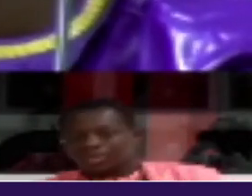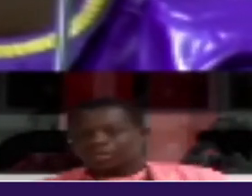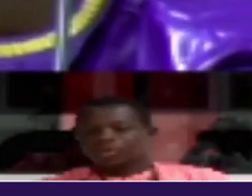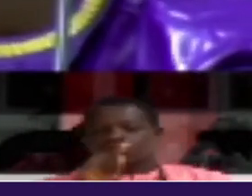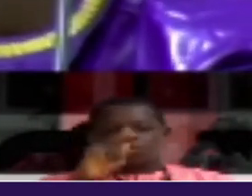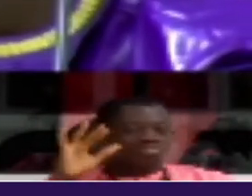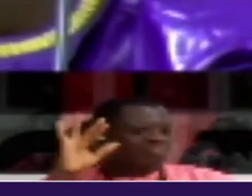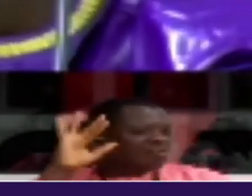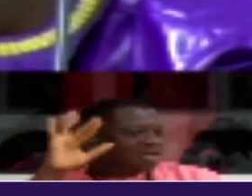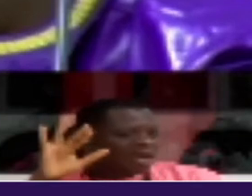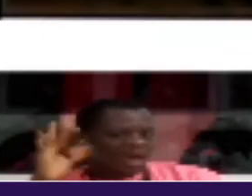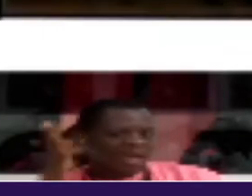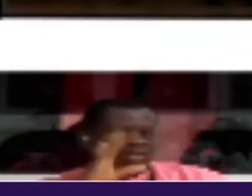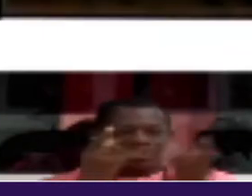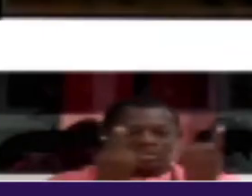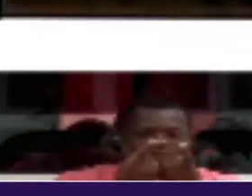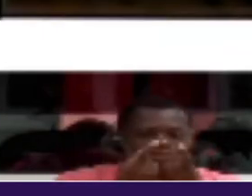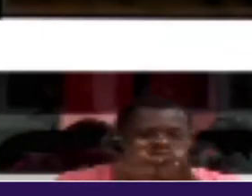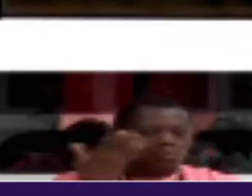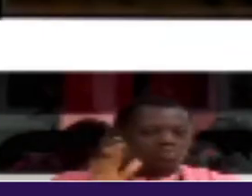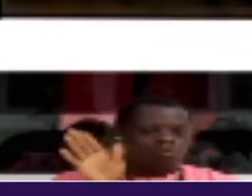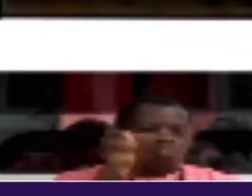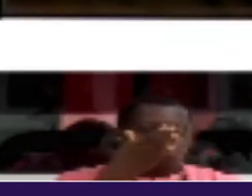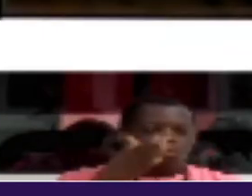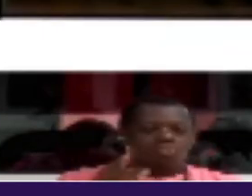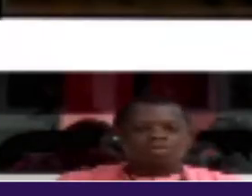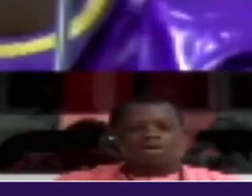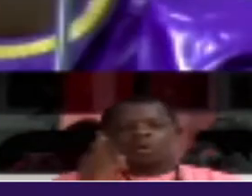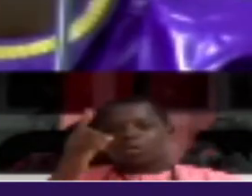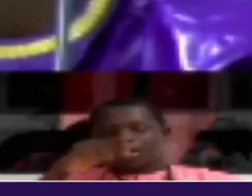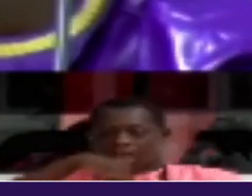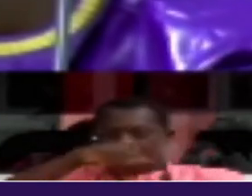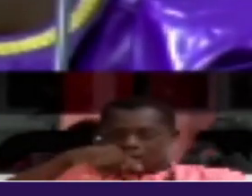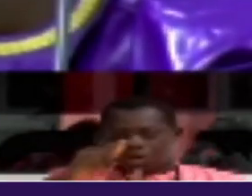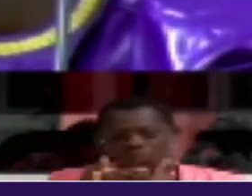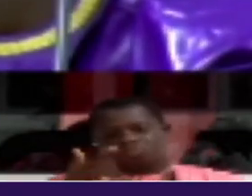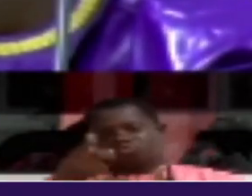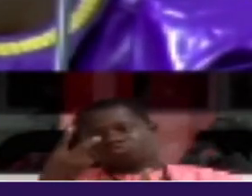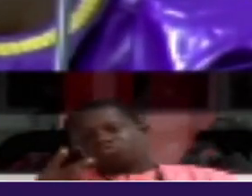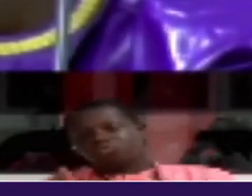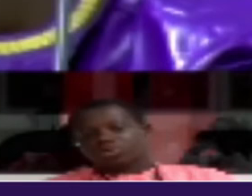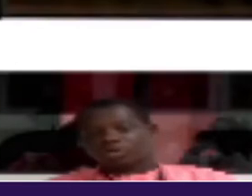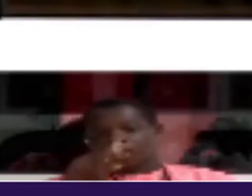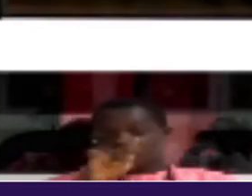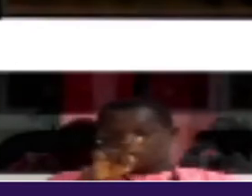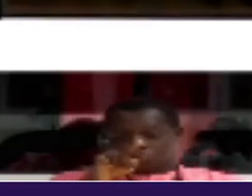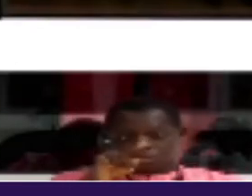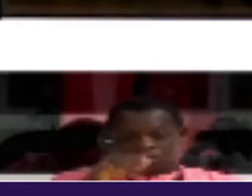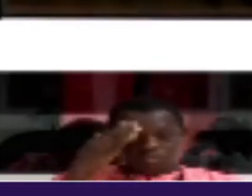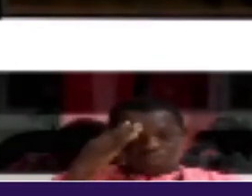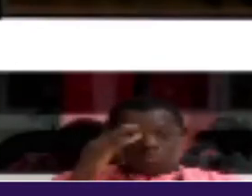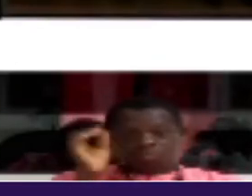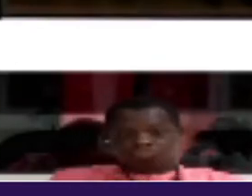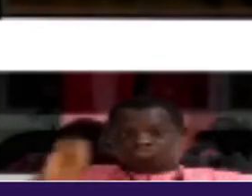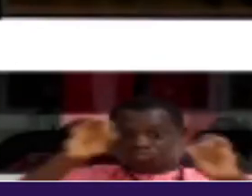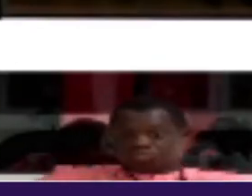this 1 hour or two? No, I don't hear anything. As far as you're concerned, nothing happened? If there is